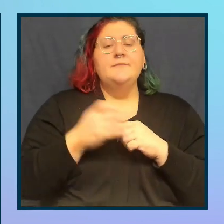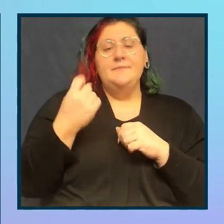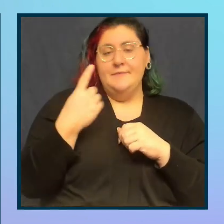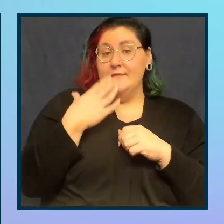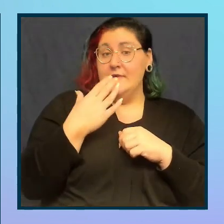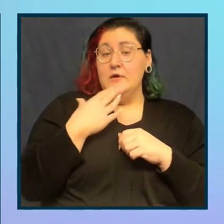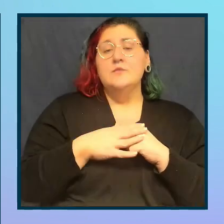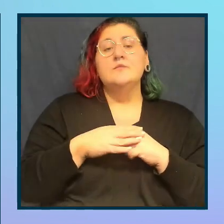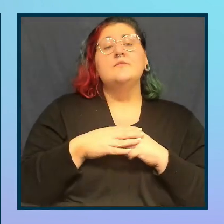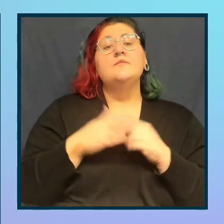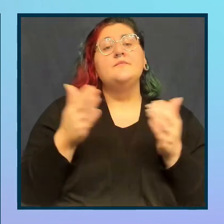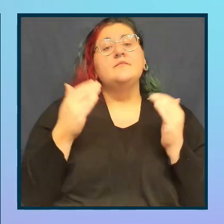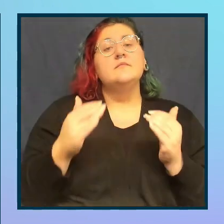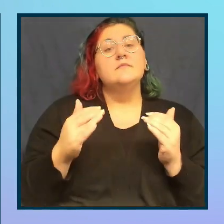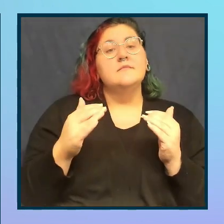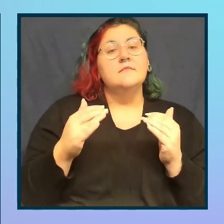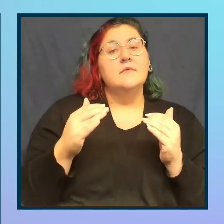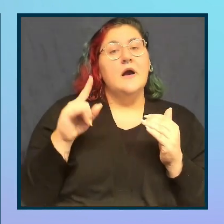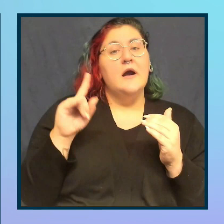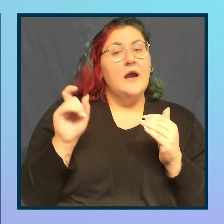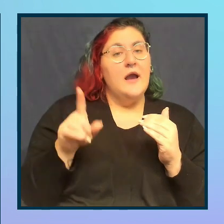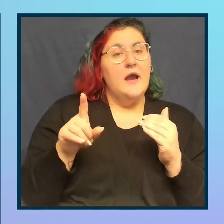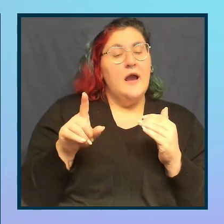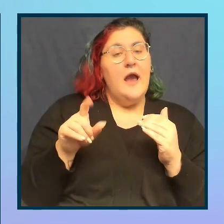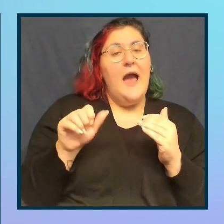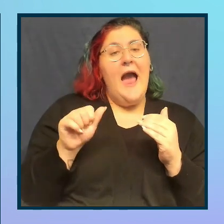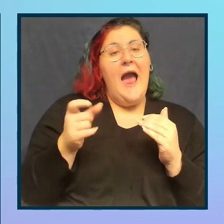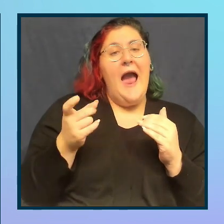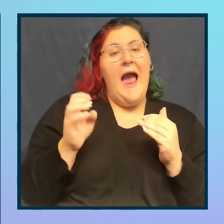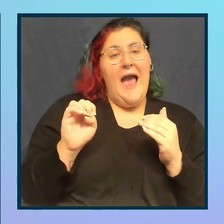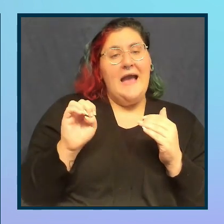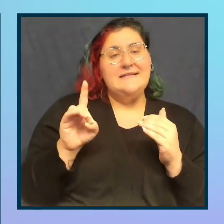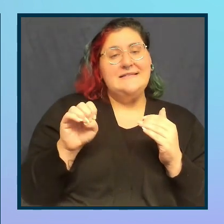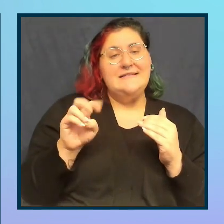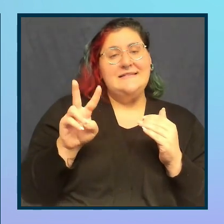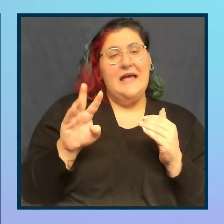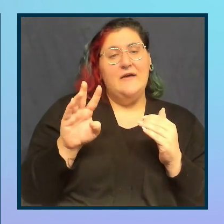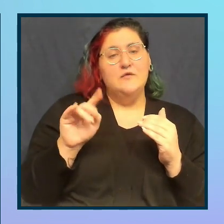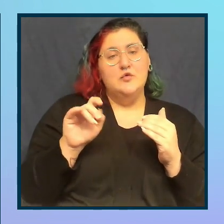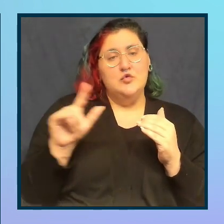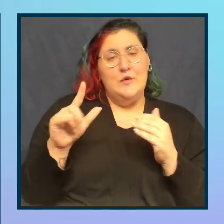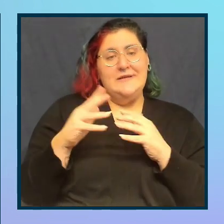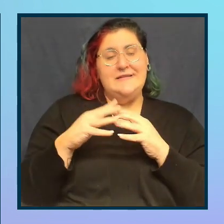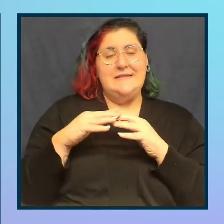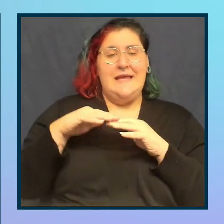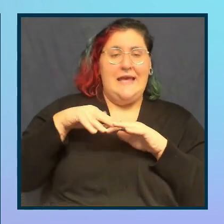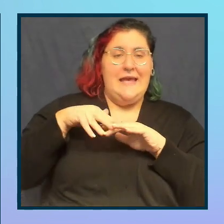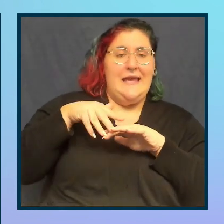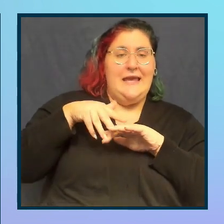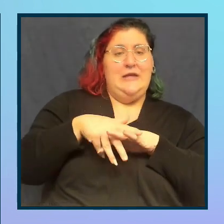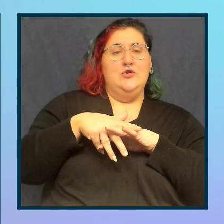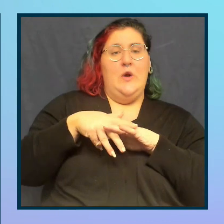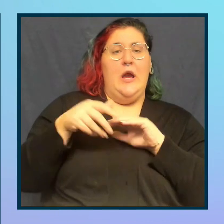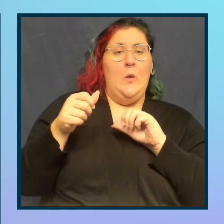does Axe Core or Axe DevTools integrate with end-to-end testing suites such as Jest or